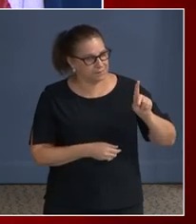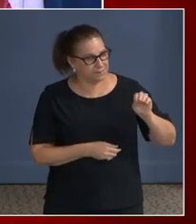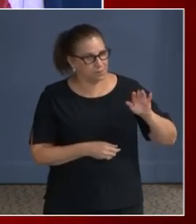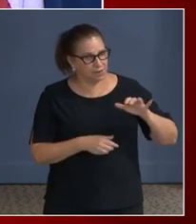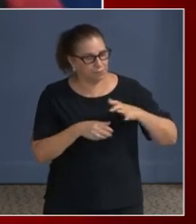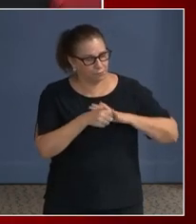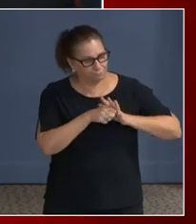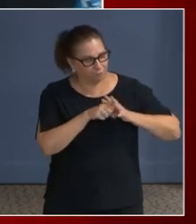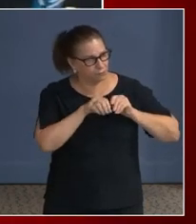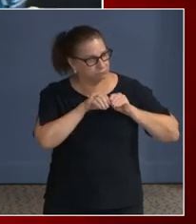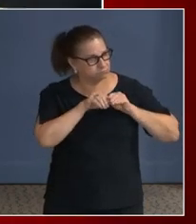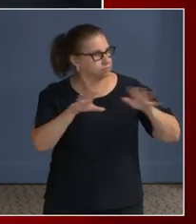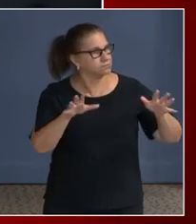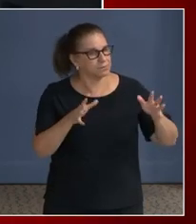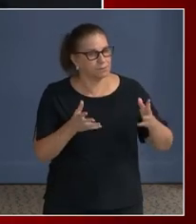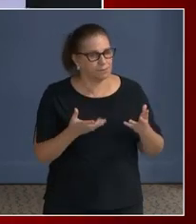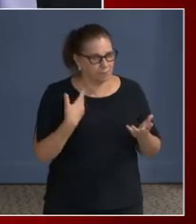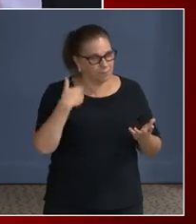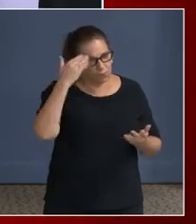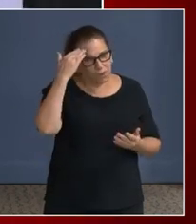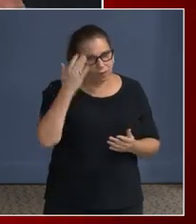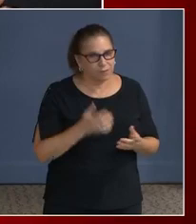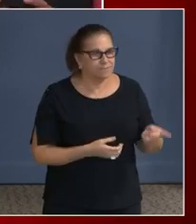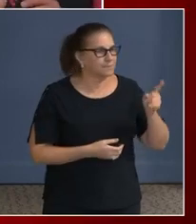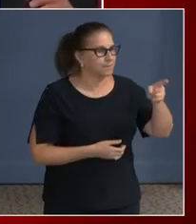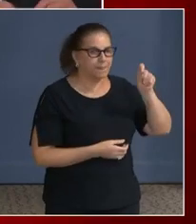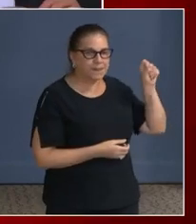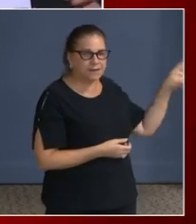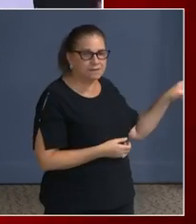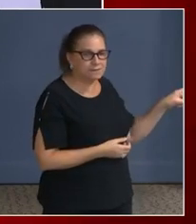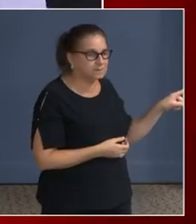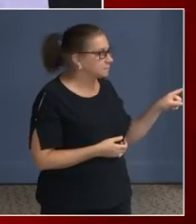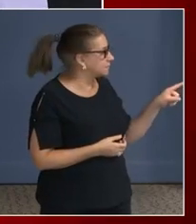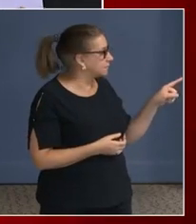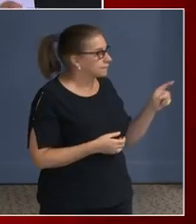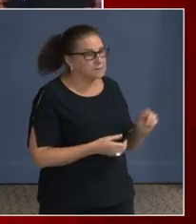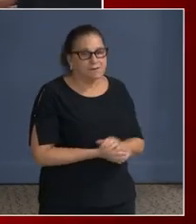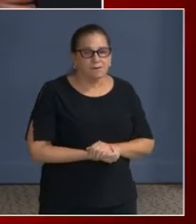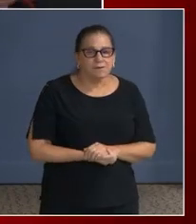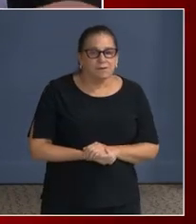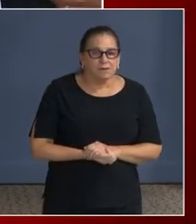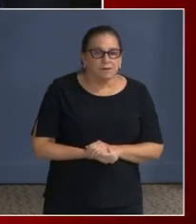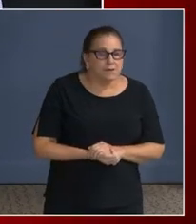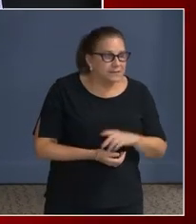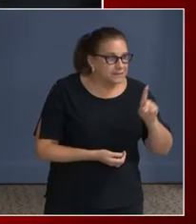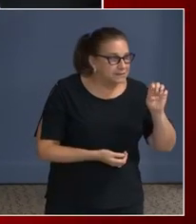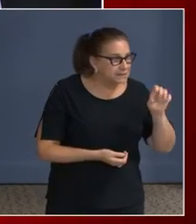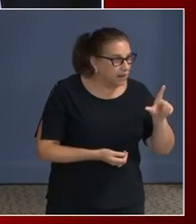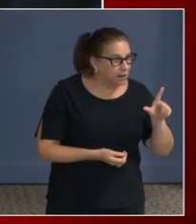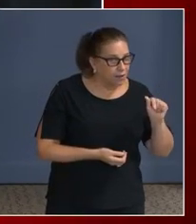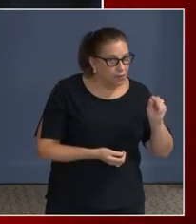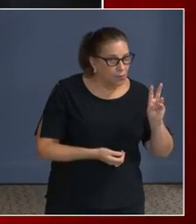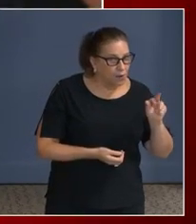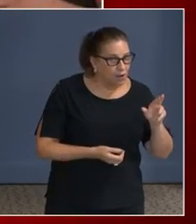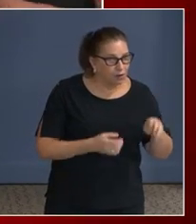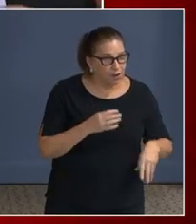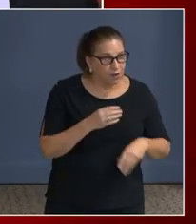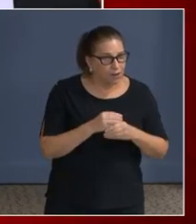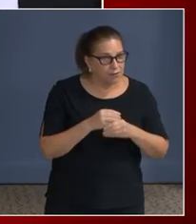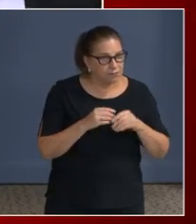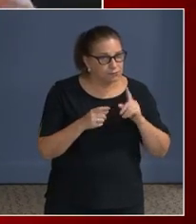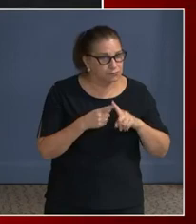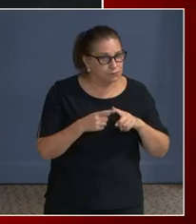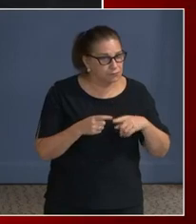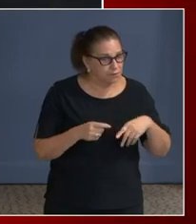Yes. Can I ask you about Delaware being added back to the list of states? First off, for the folks who went this